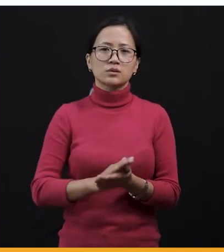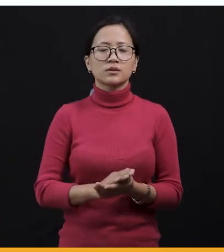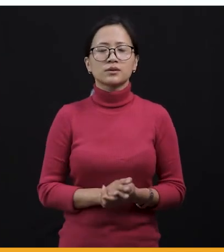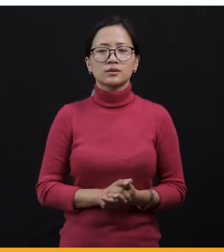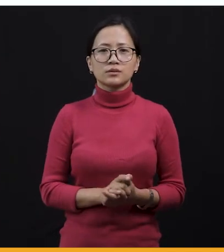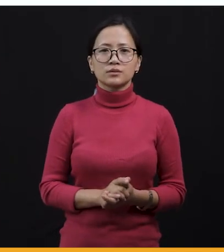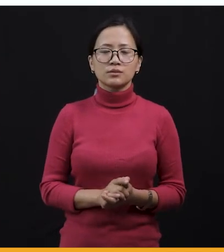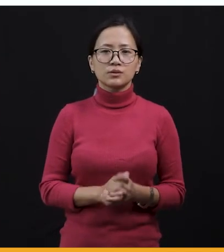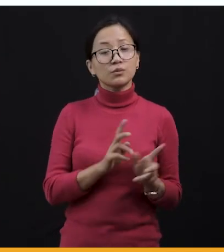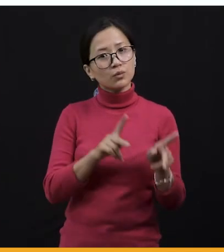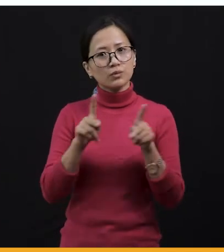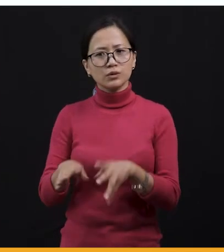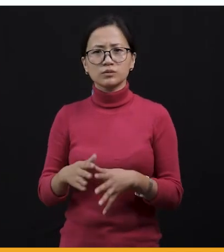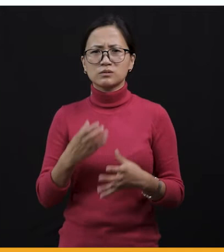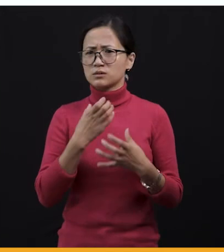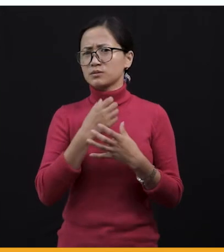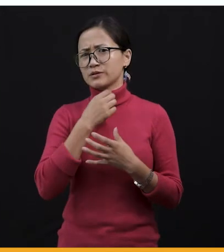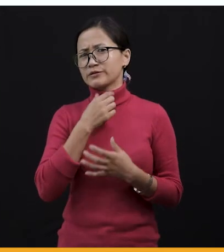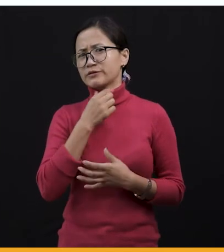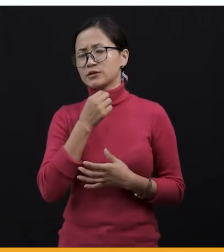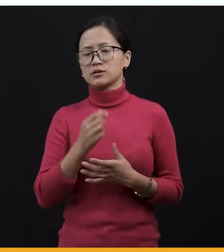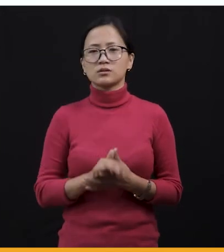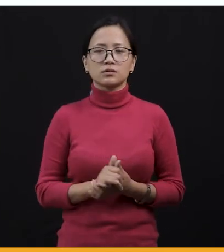Okay? We should not be greedy.